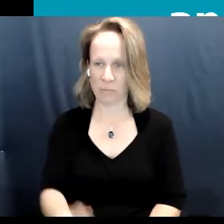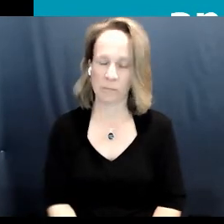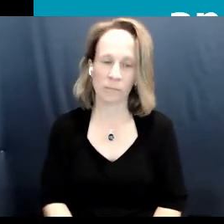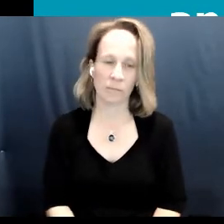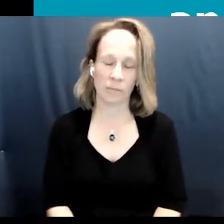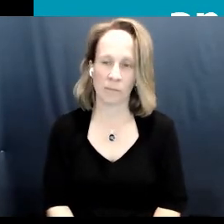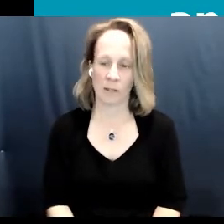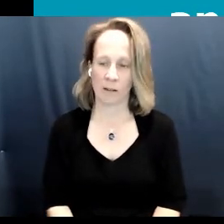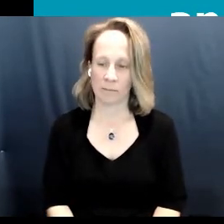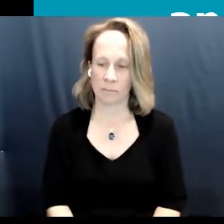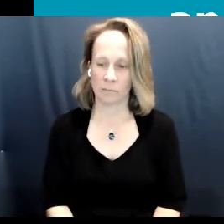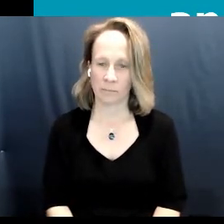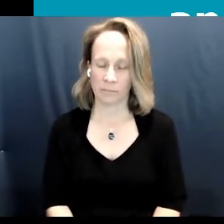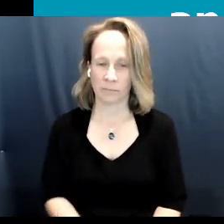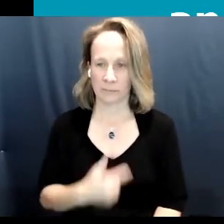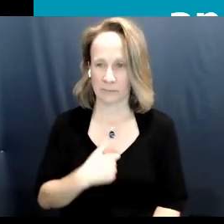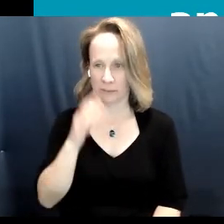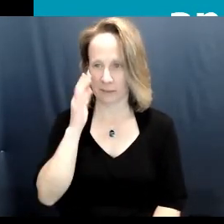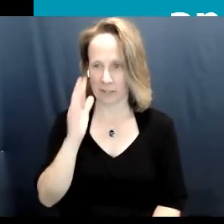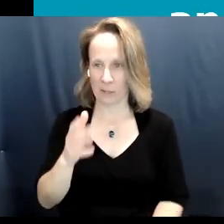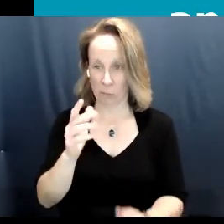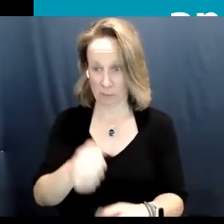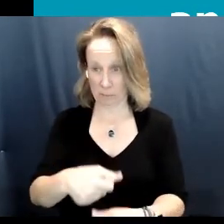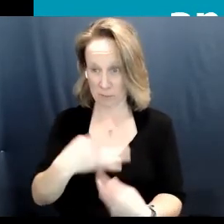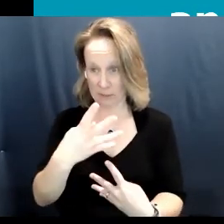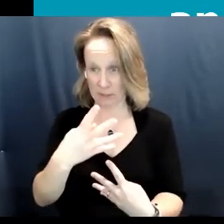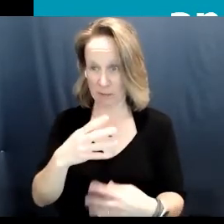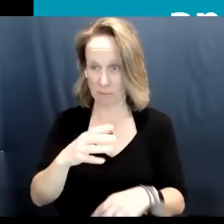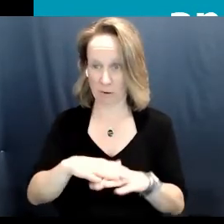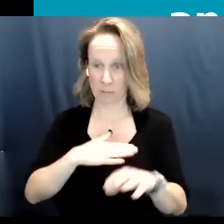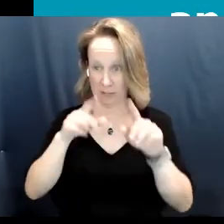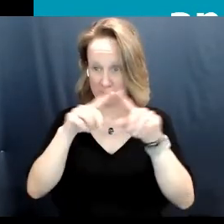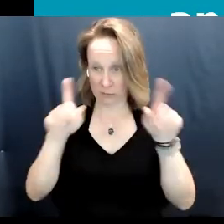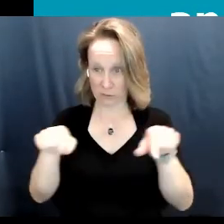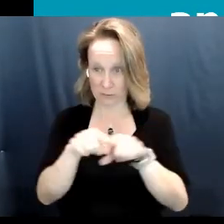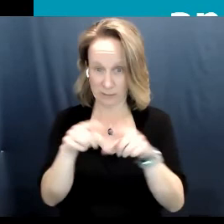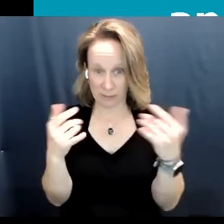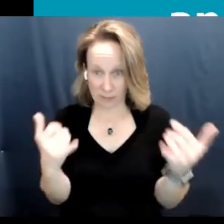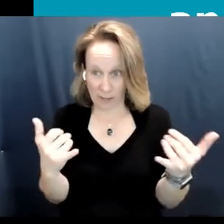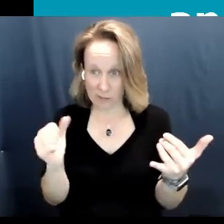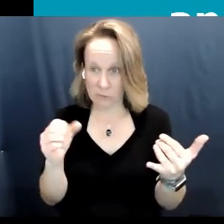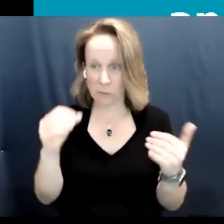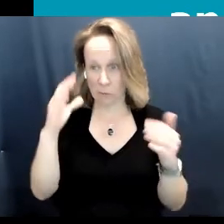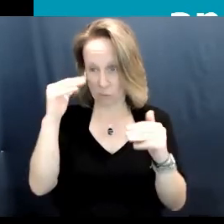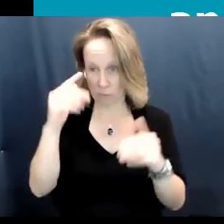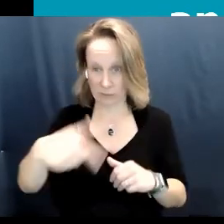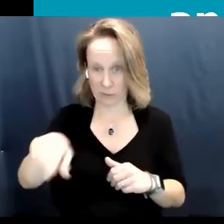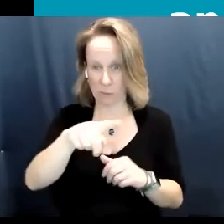And I'm going to pull it up on my screen now, so hopefully you all can see it.